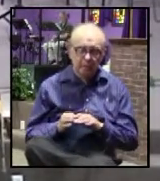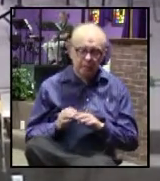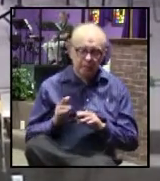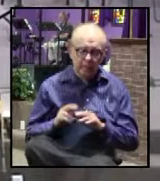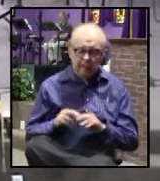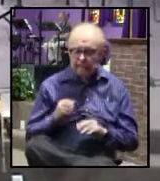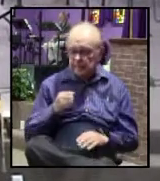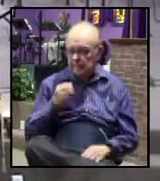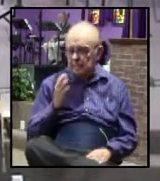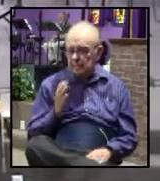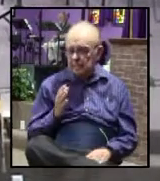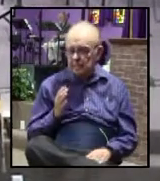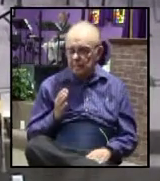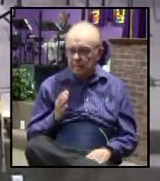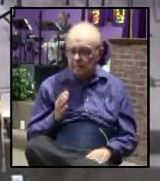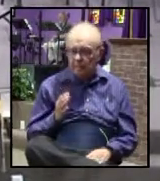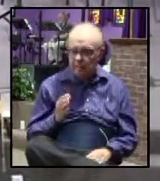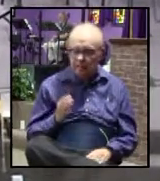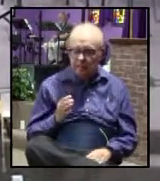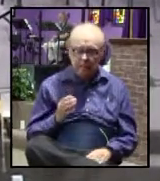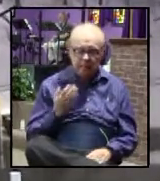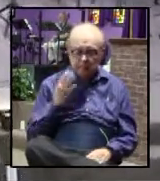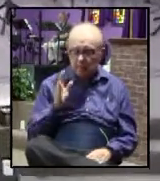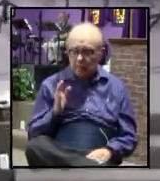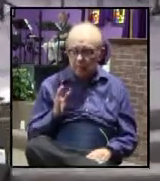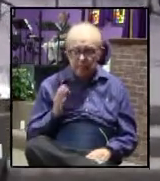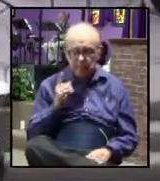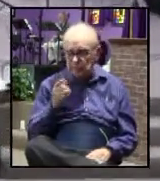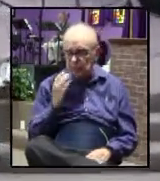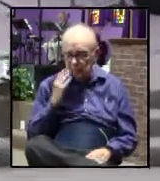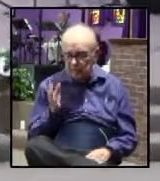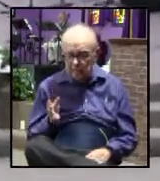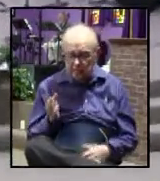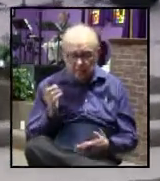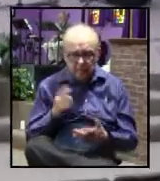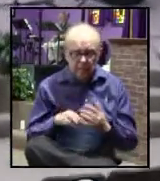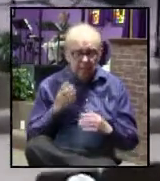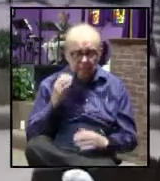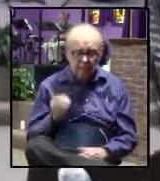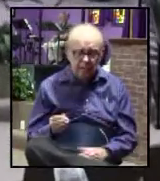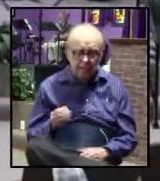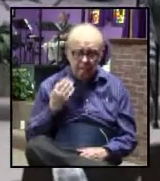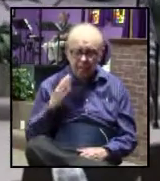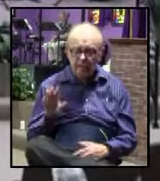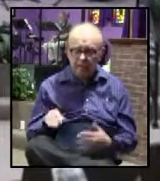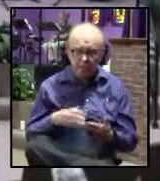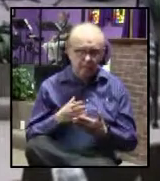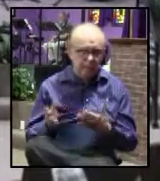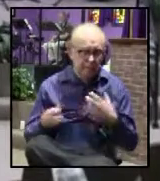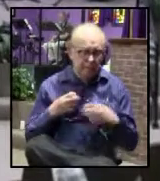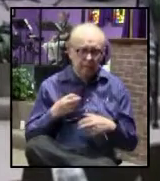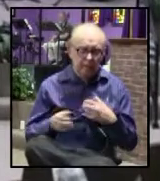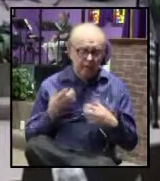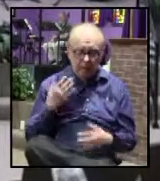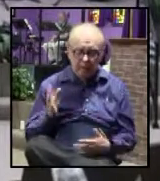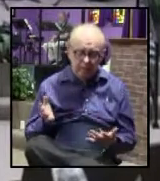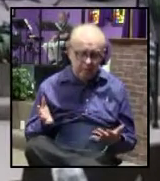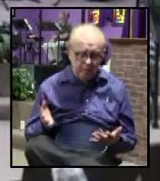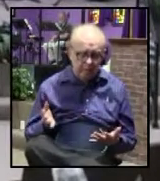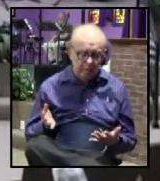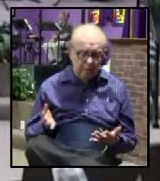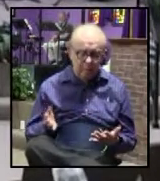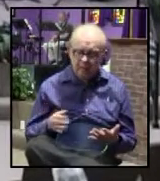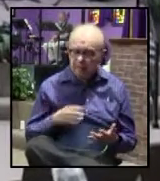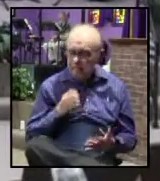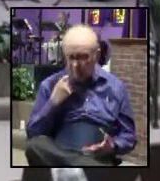sit and say, God, Pastor Michael, you just don't know. You don't know what I'm going through. You don't know all my issues. You don't know what I'm struggling